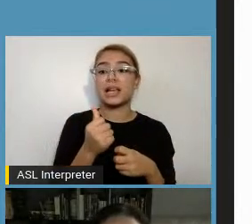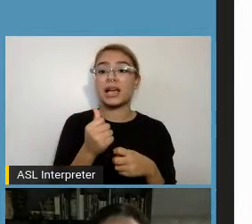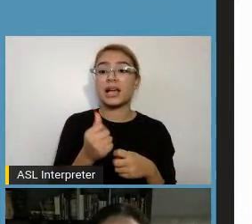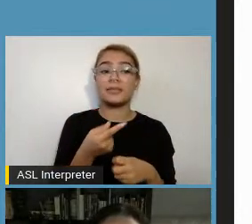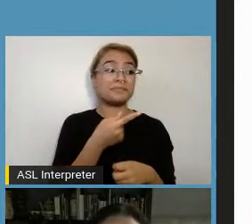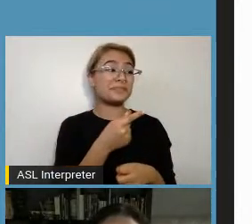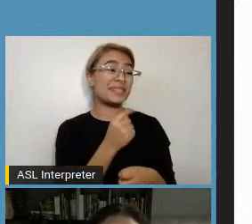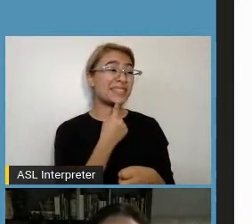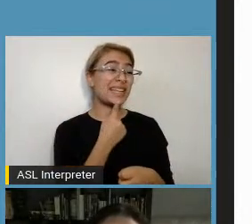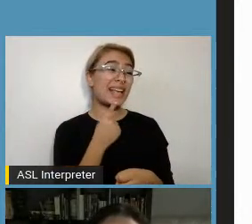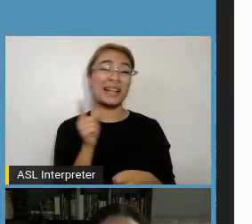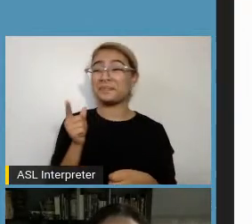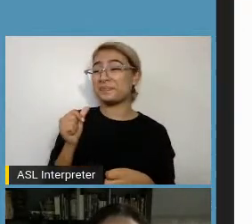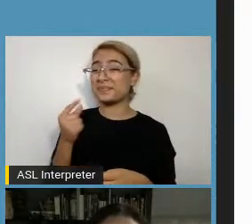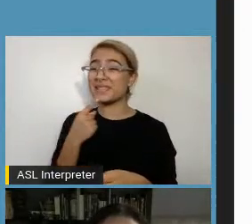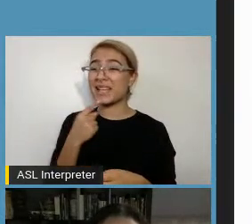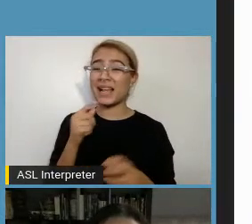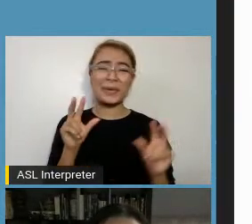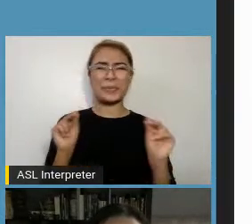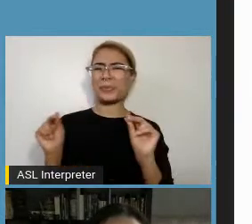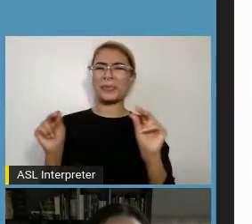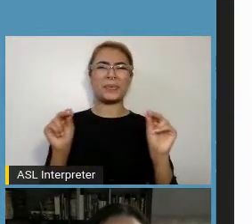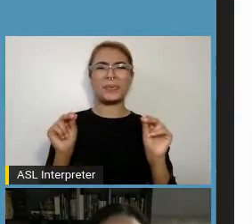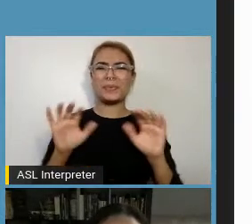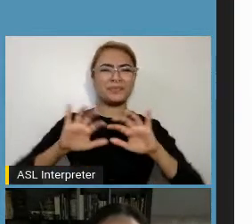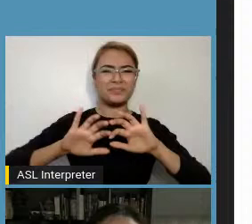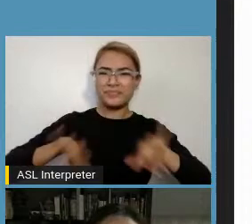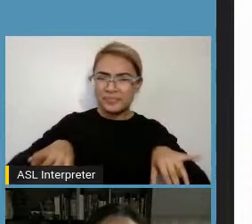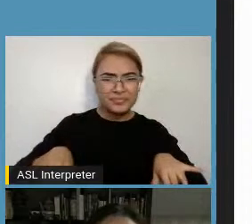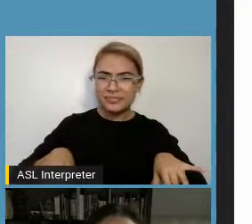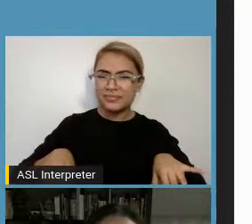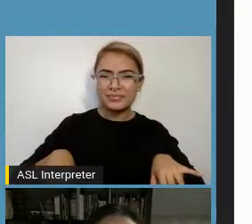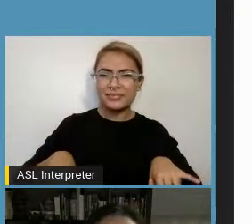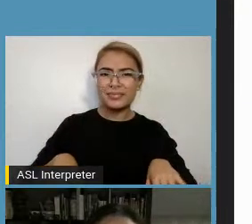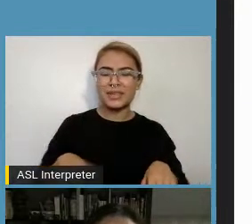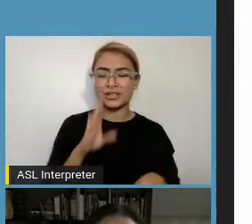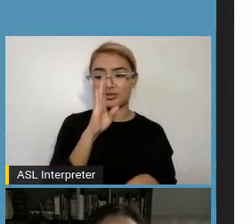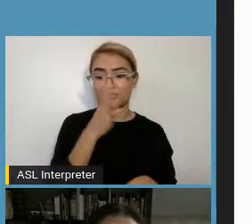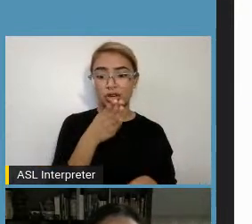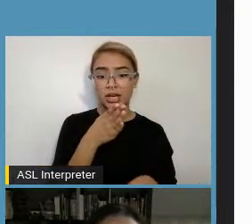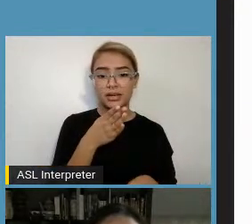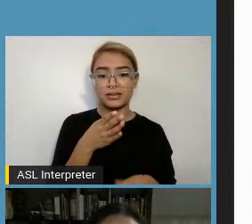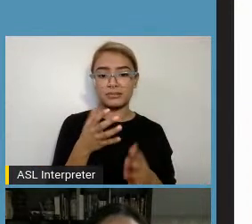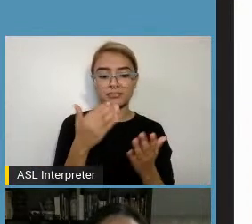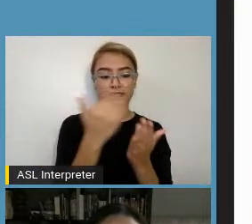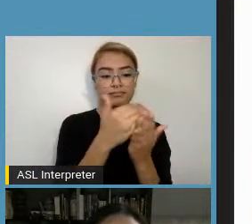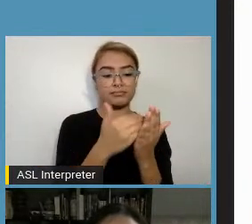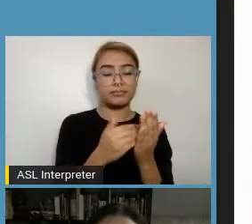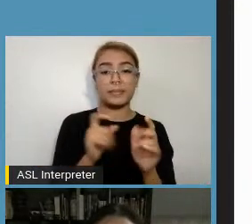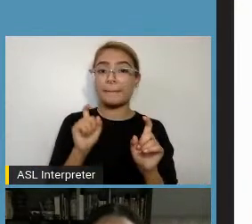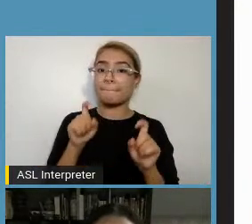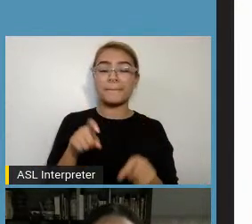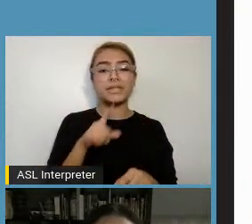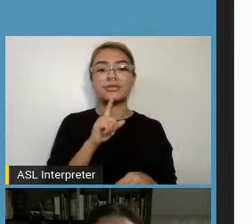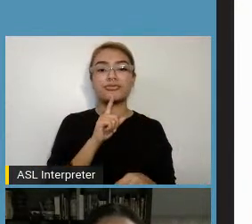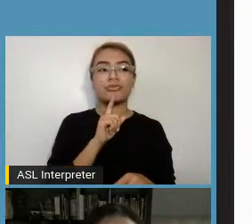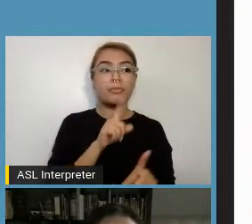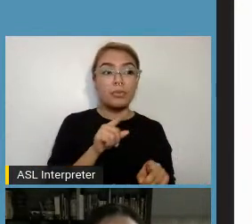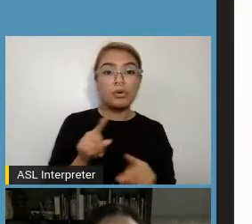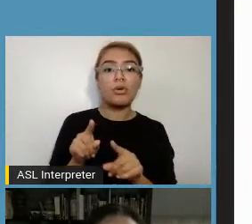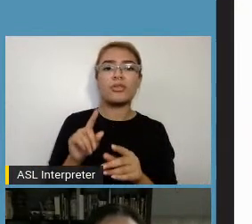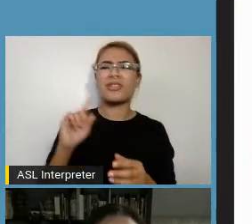she said, that we've got a very strict standard of what we can report and talk about, and are always looking for